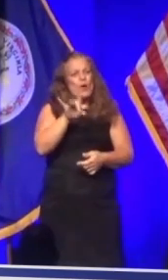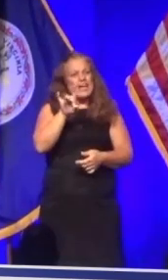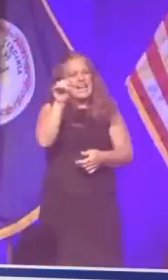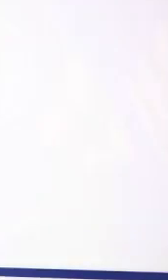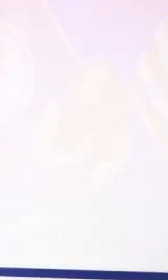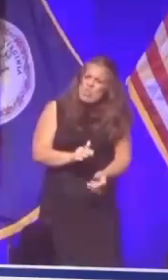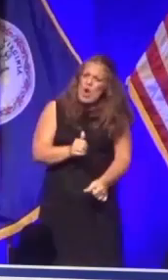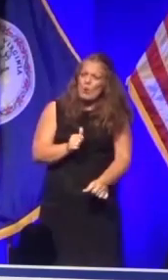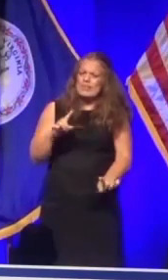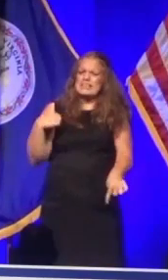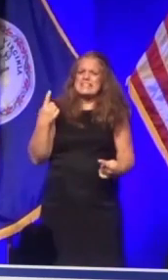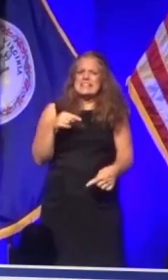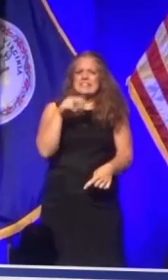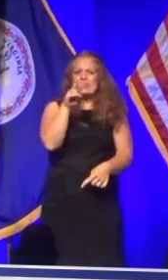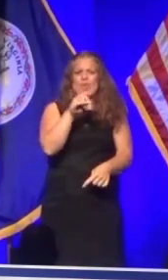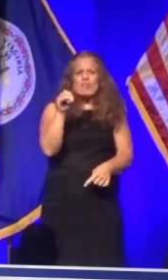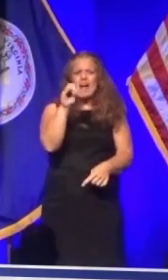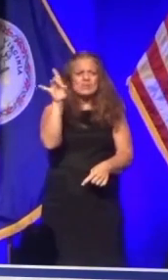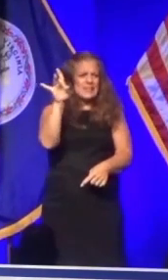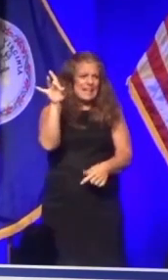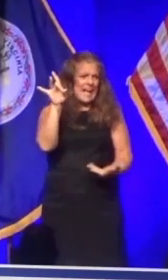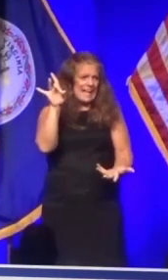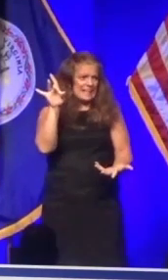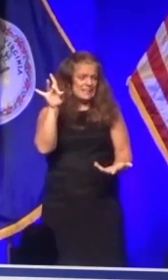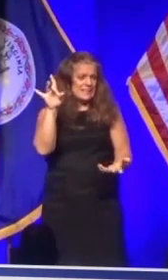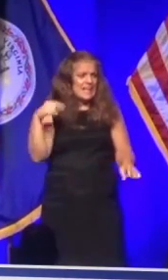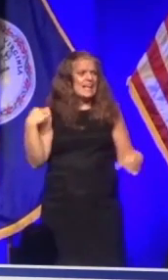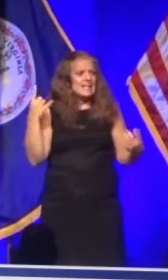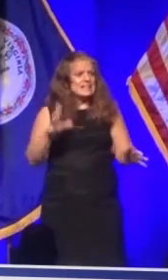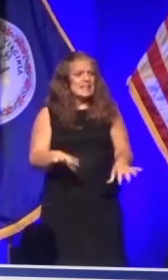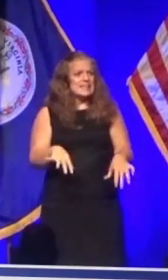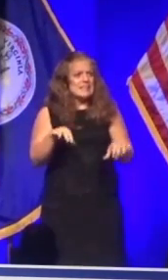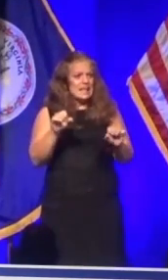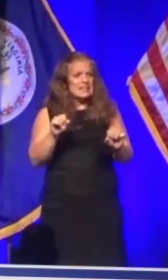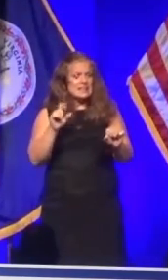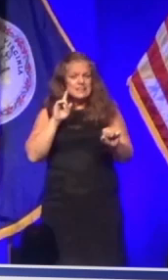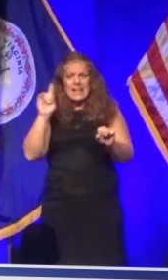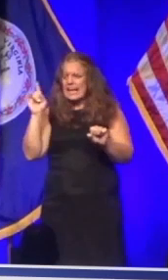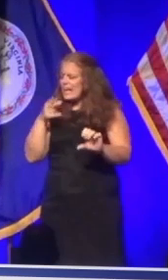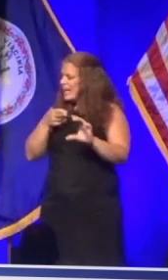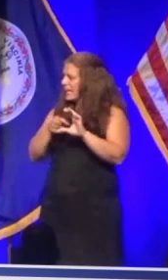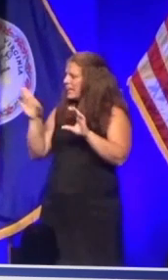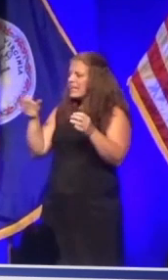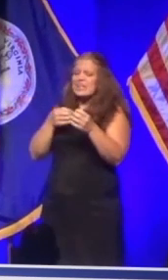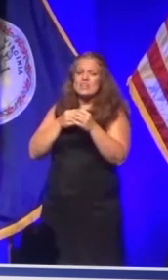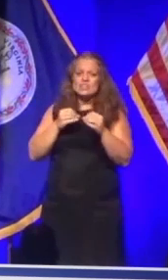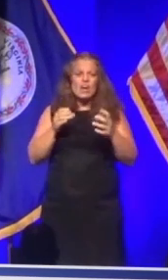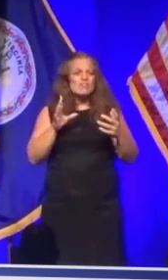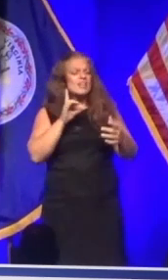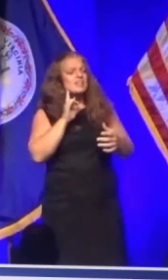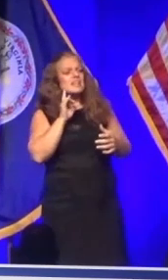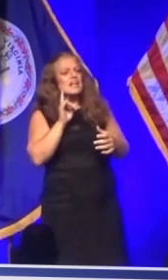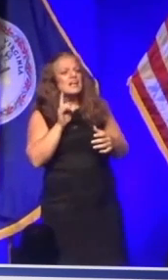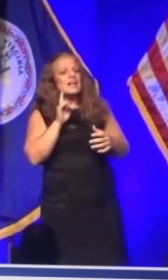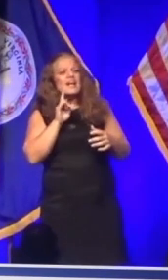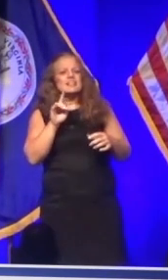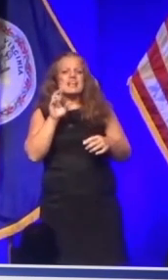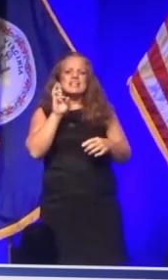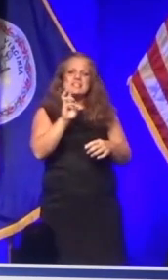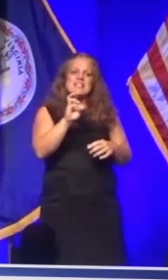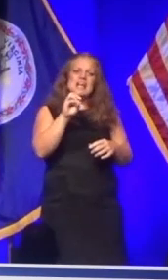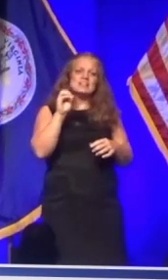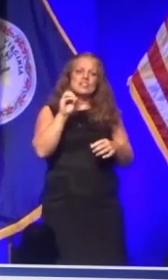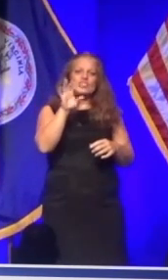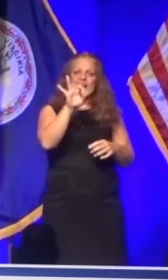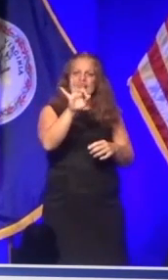Southeast region. Since taking office, the McAuliffe administration has broken ground on 692